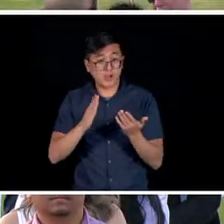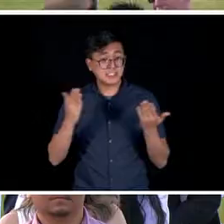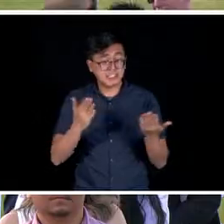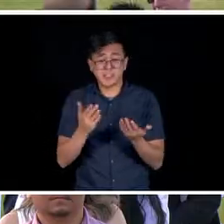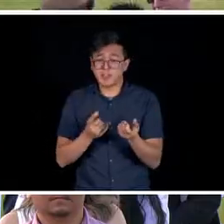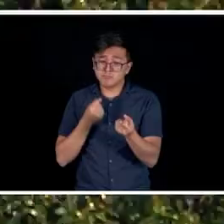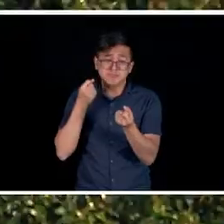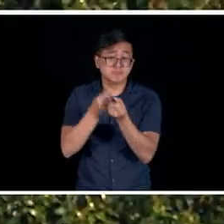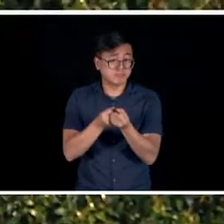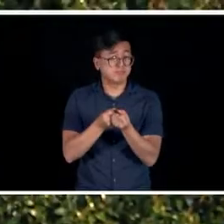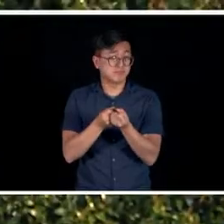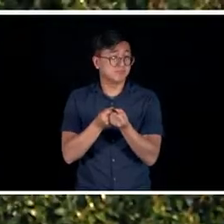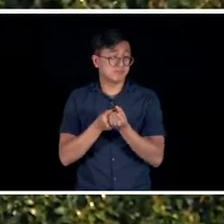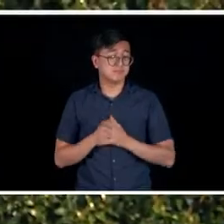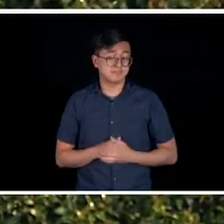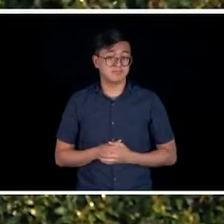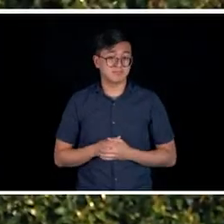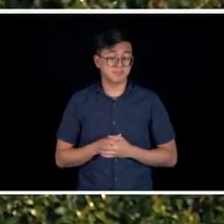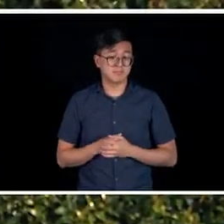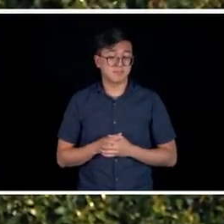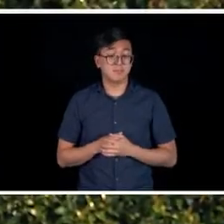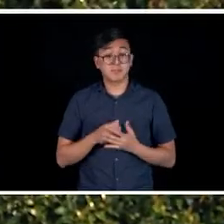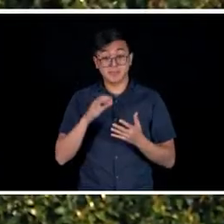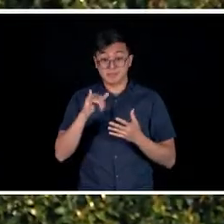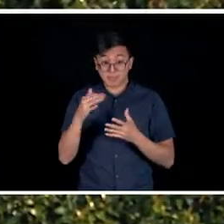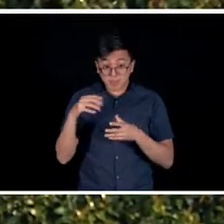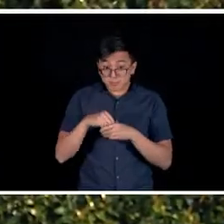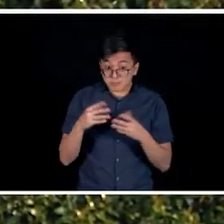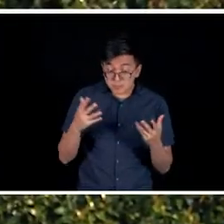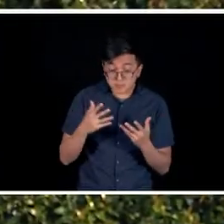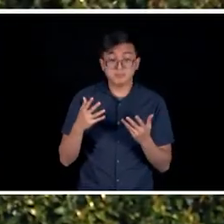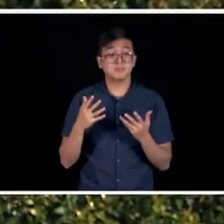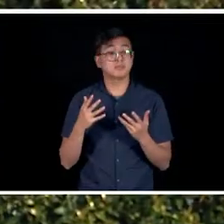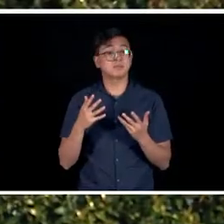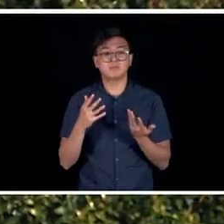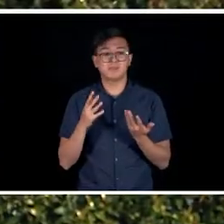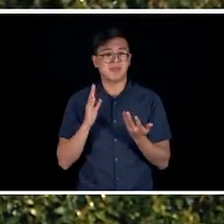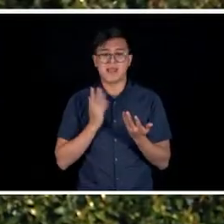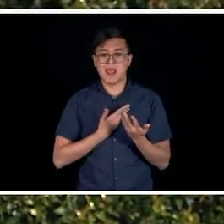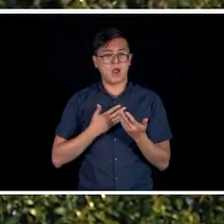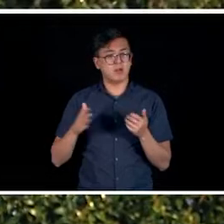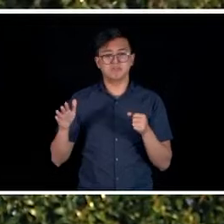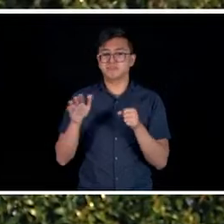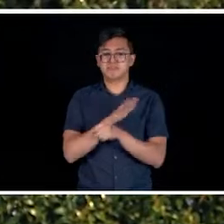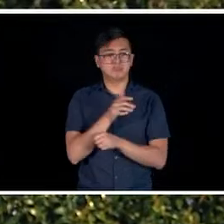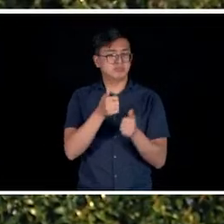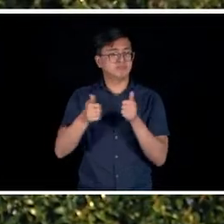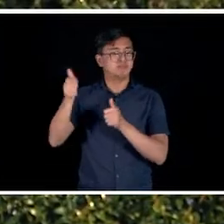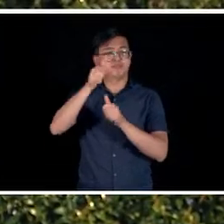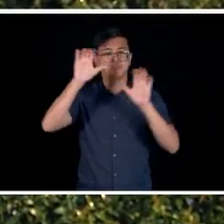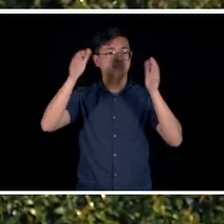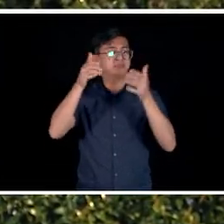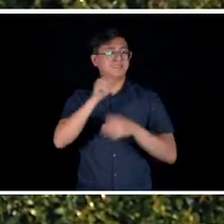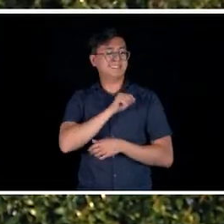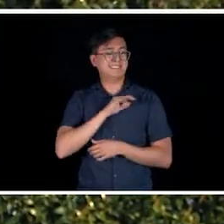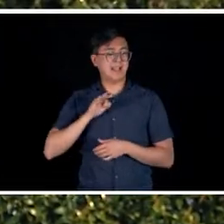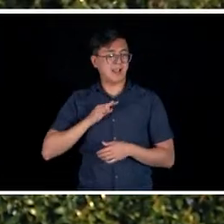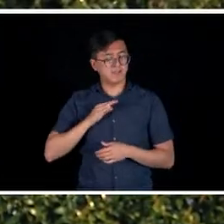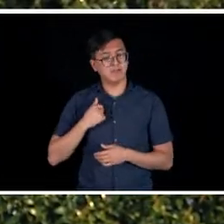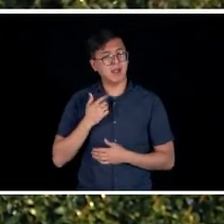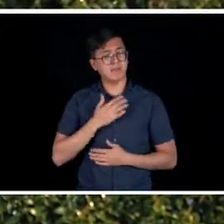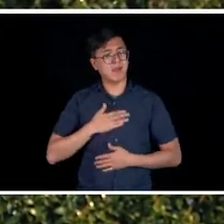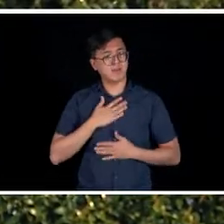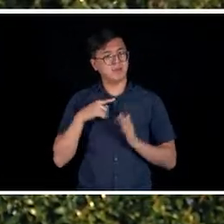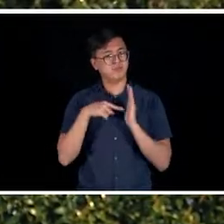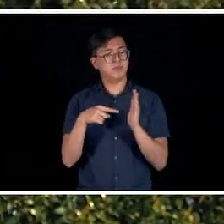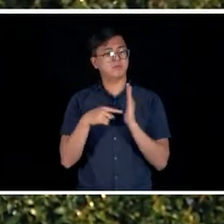be as you move forward. And that includes the entire administrative staff that I'm pleased to represent and our